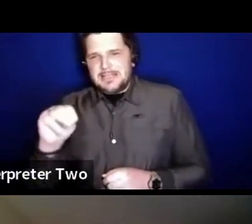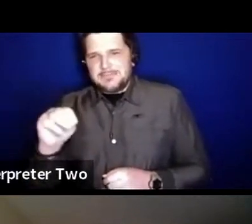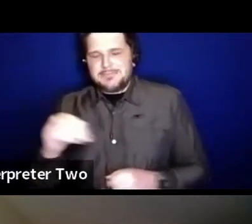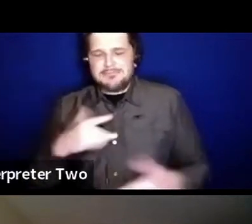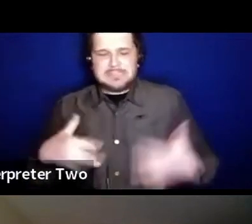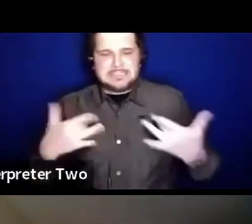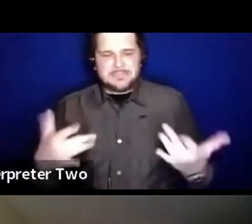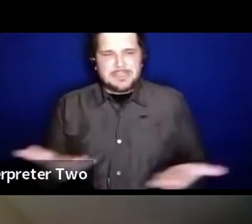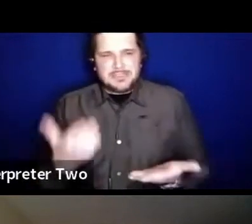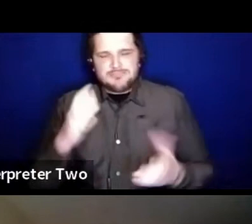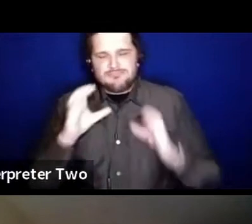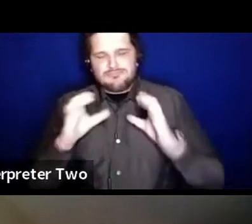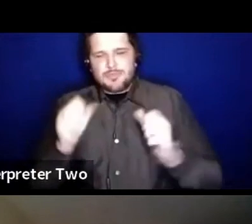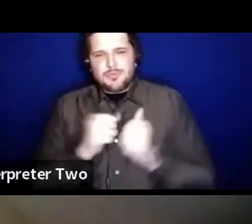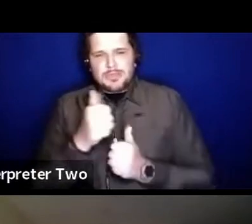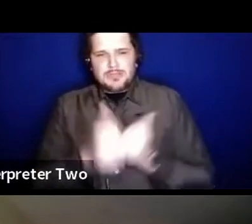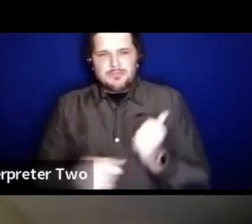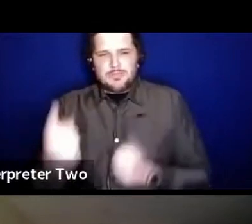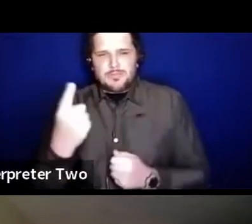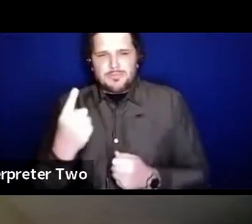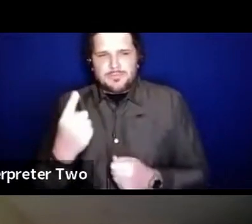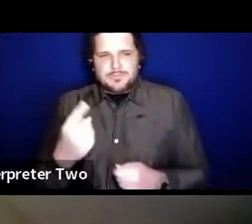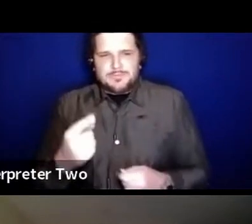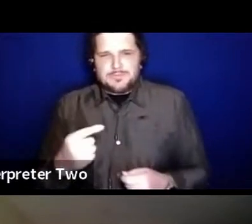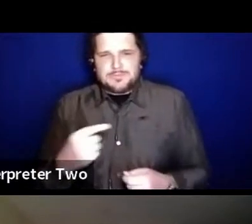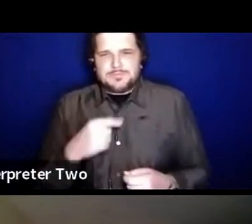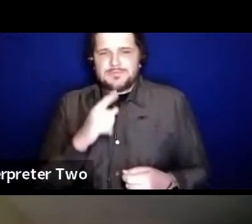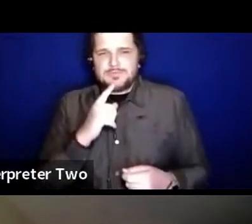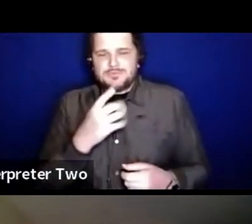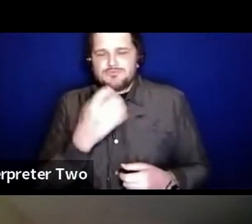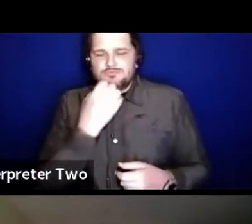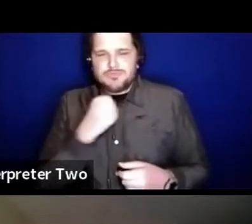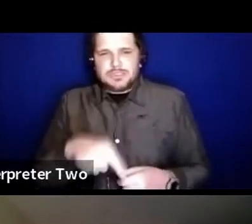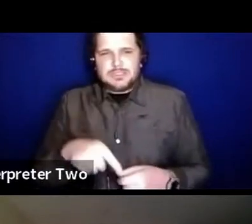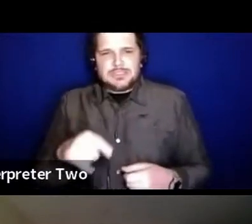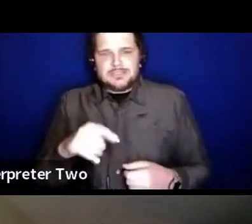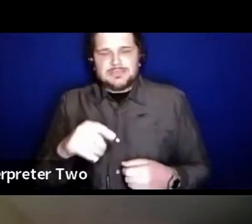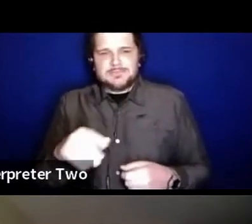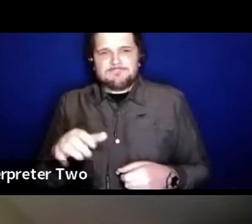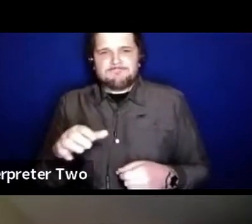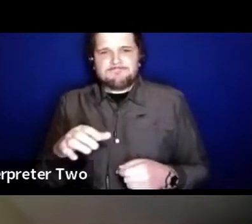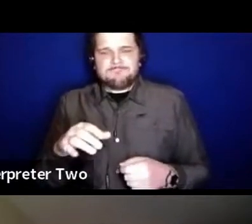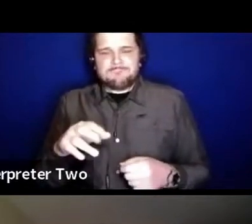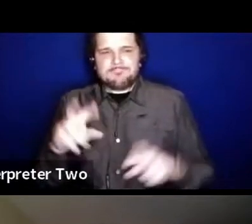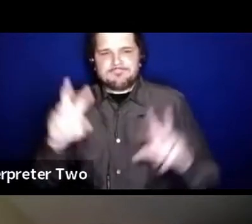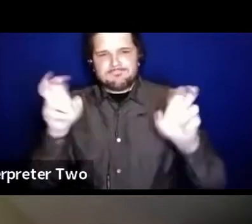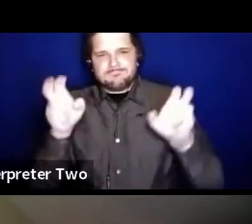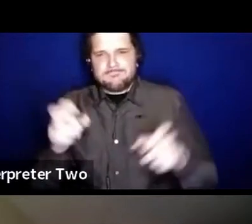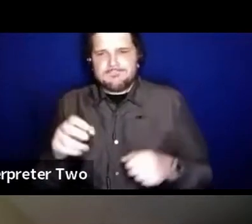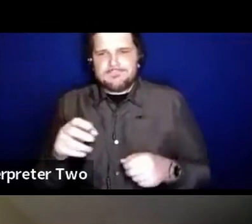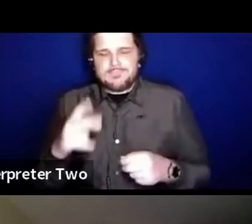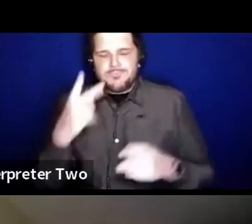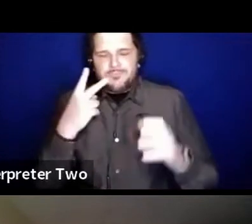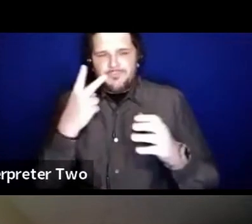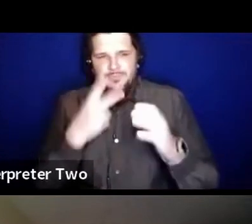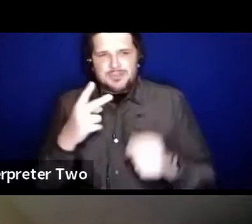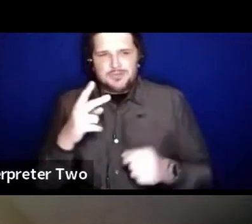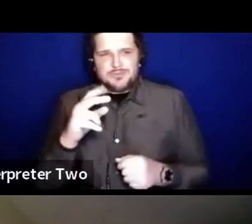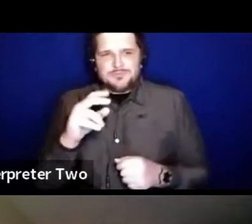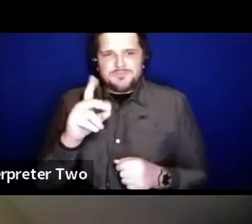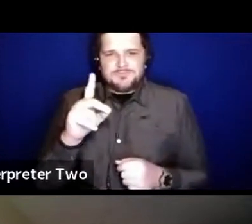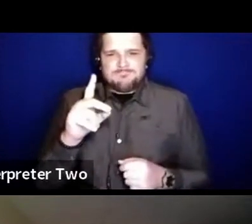here in conversation with everyone. I care about this topic a lot. So, visual description, I'm